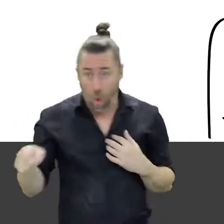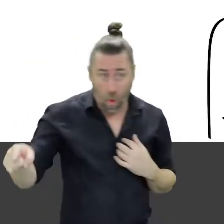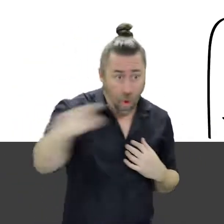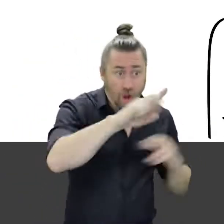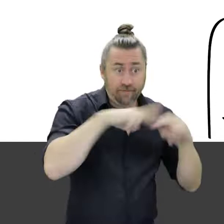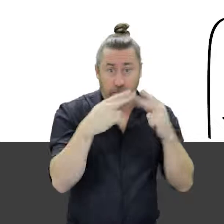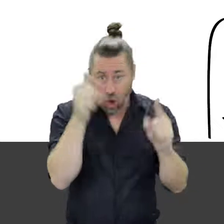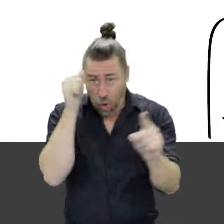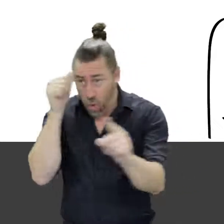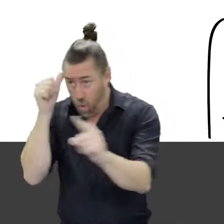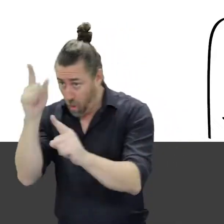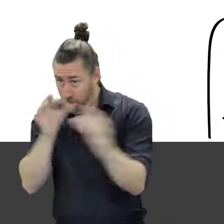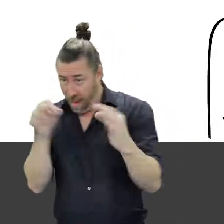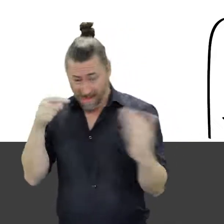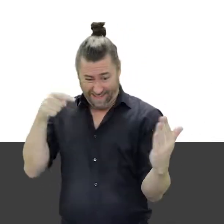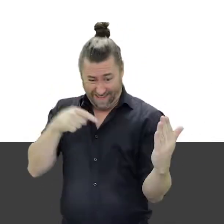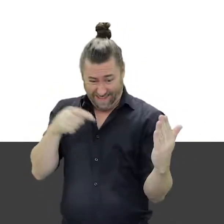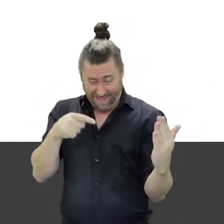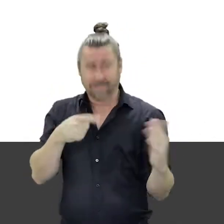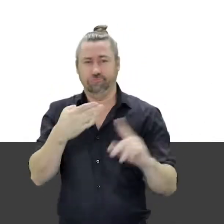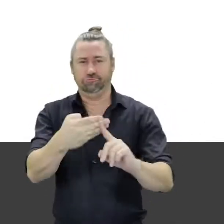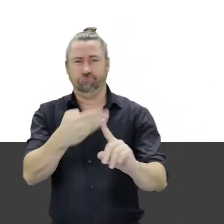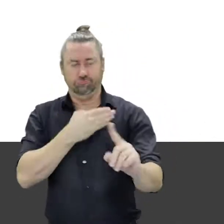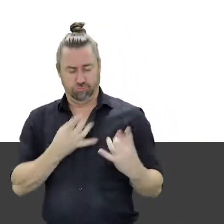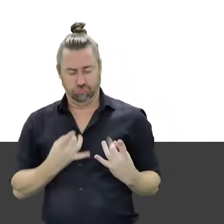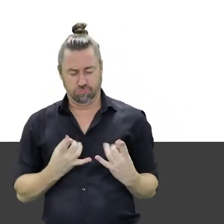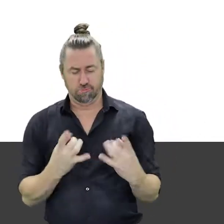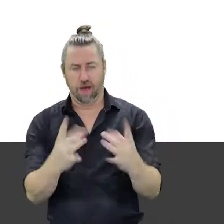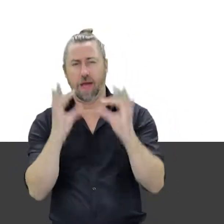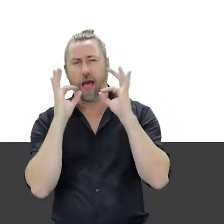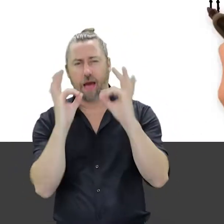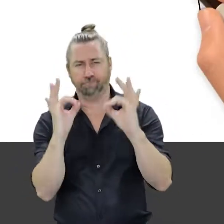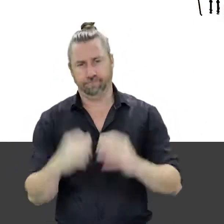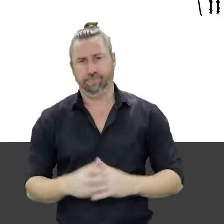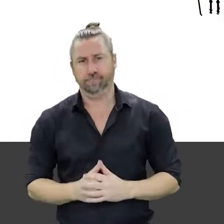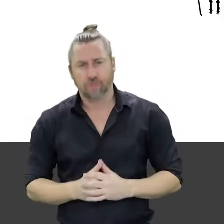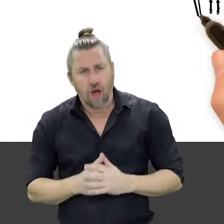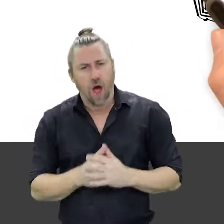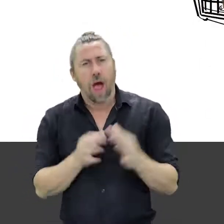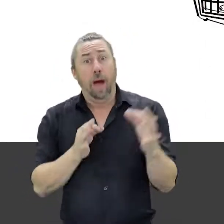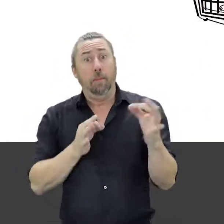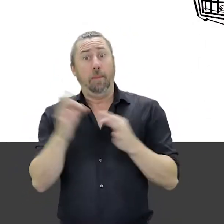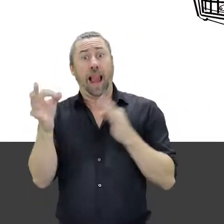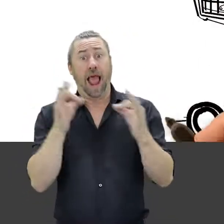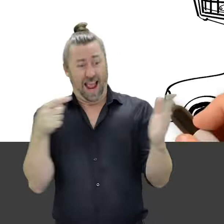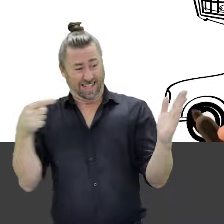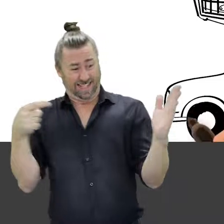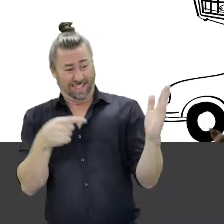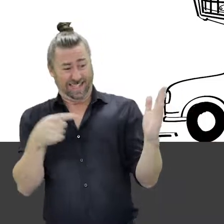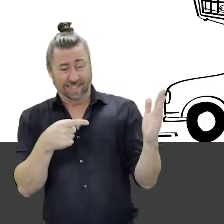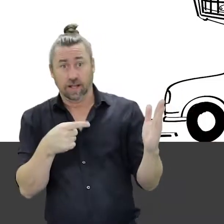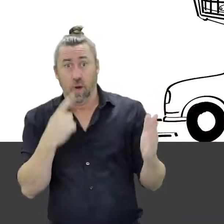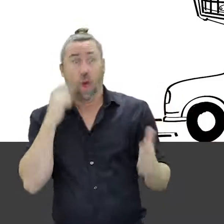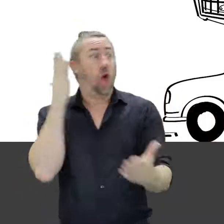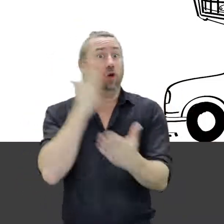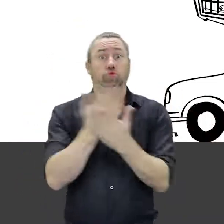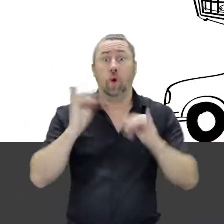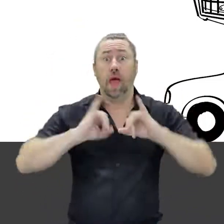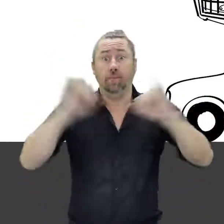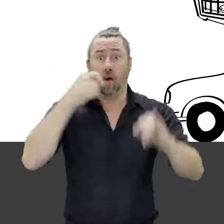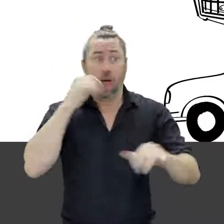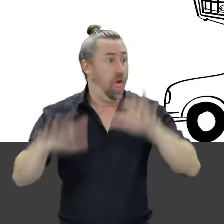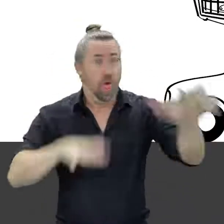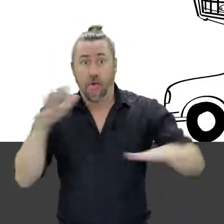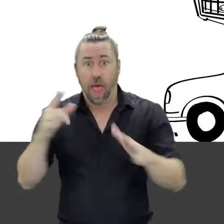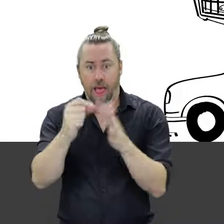prepare well in advance. Plan. Planning ahead is important because it will save you valuable time in an